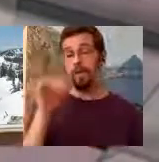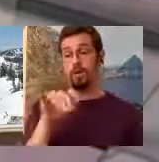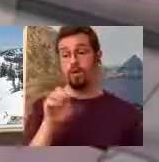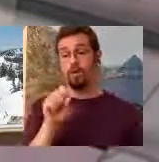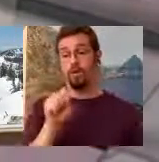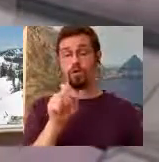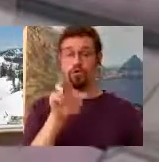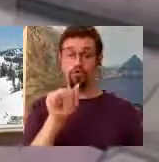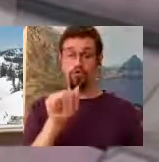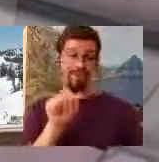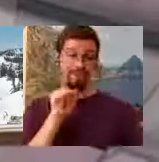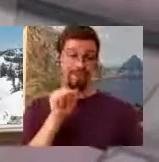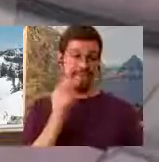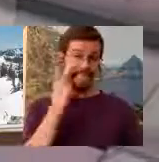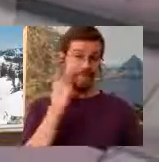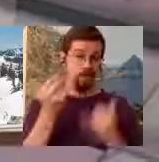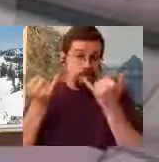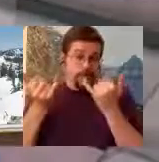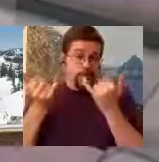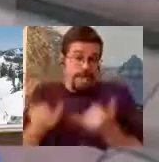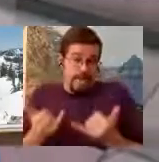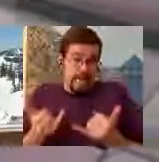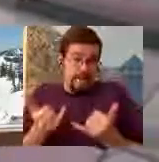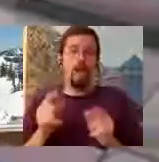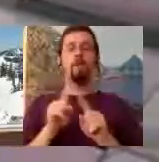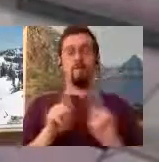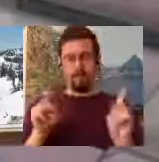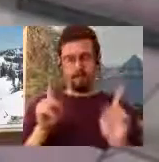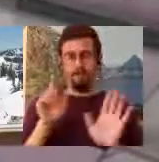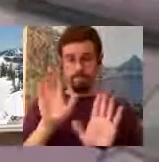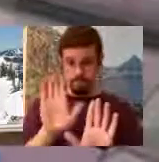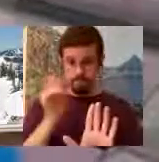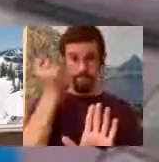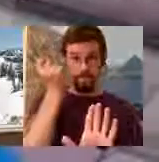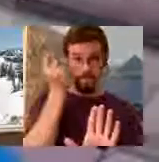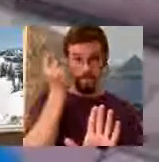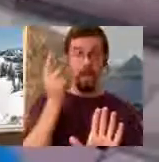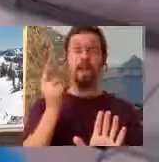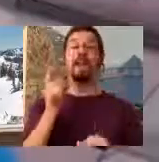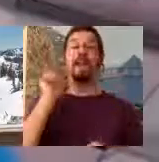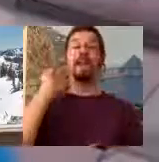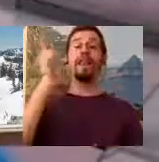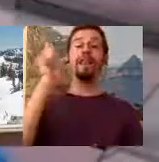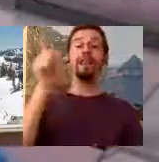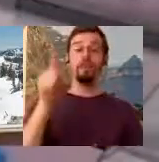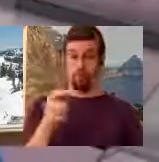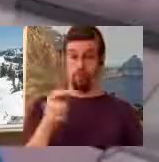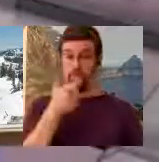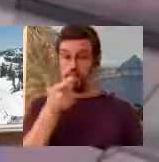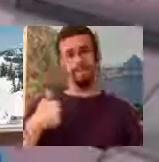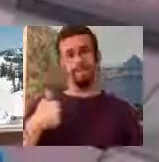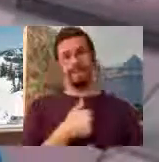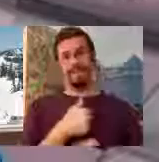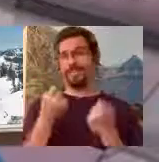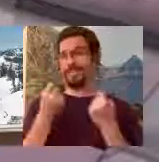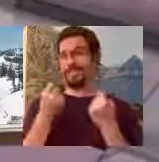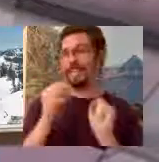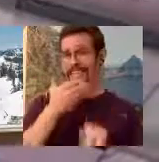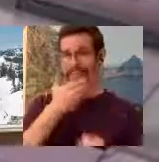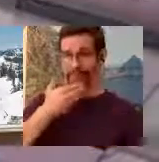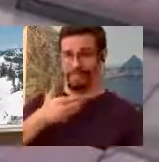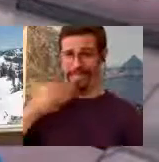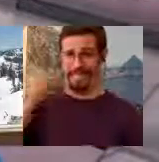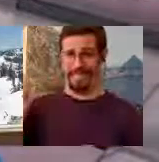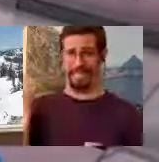now, probably, but I want you to know that later when you do view this, that we did our very best. We